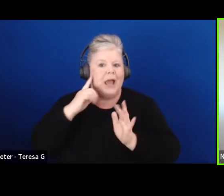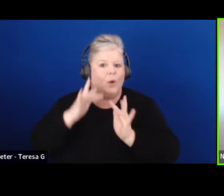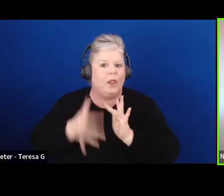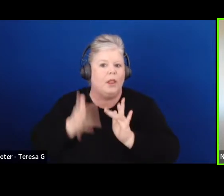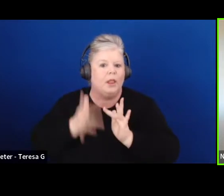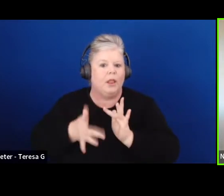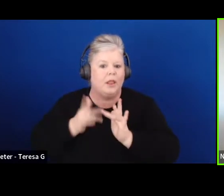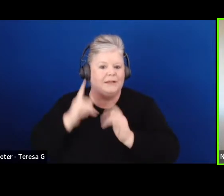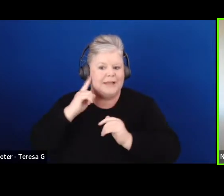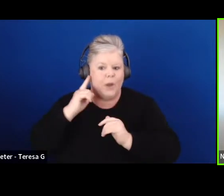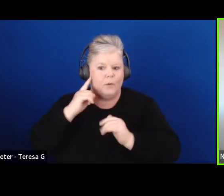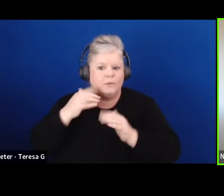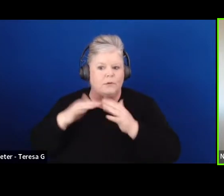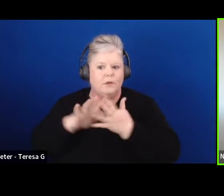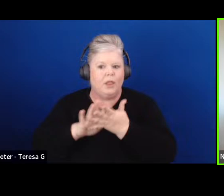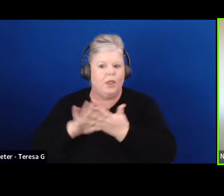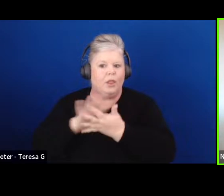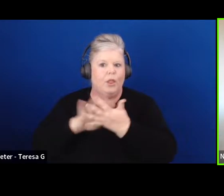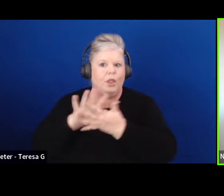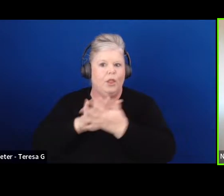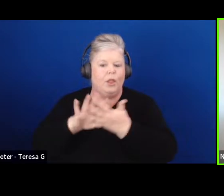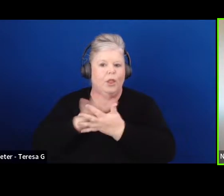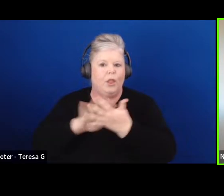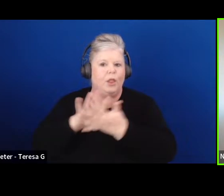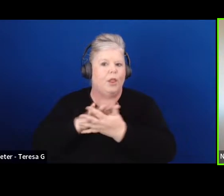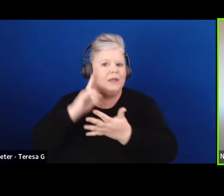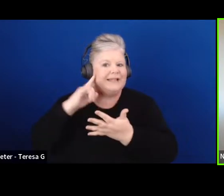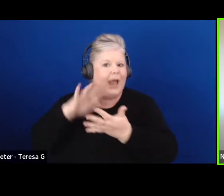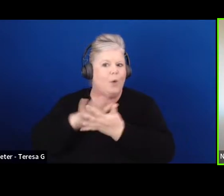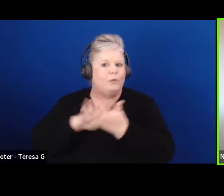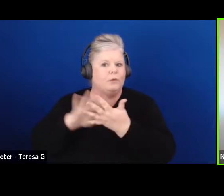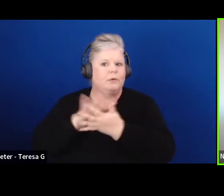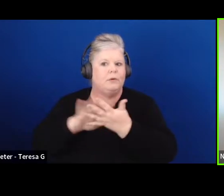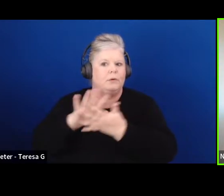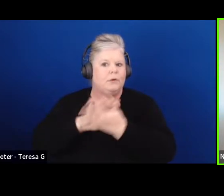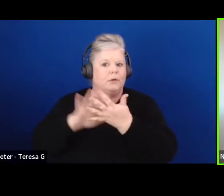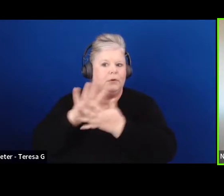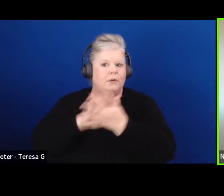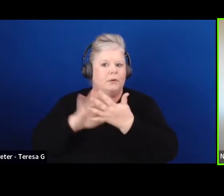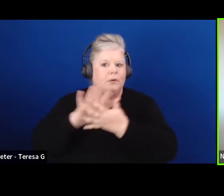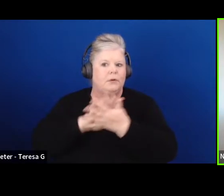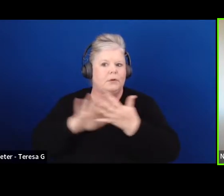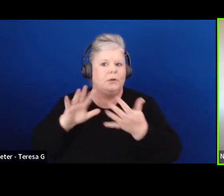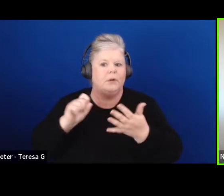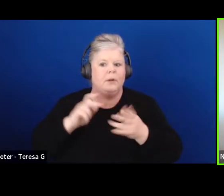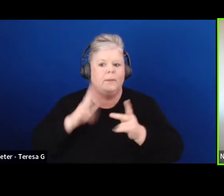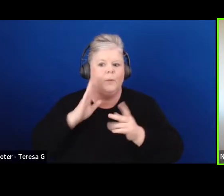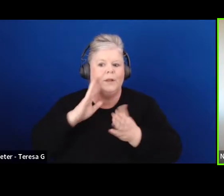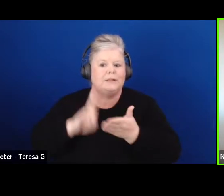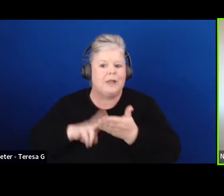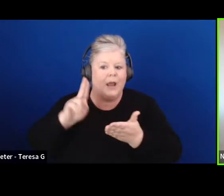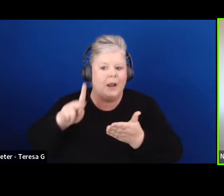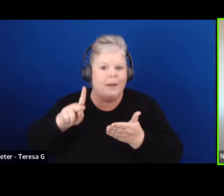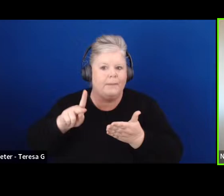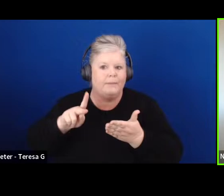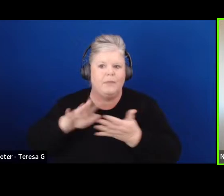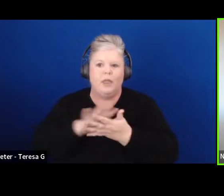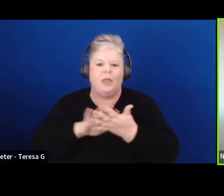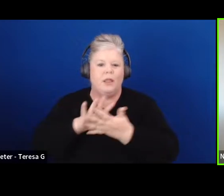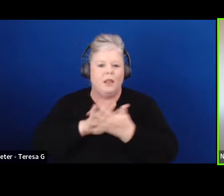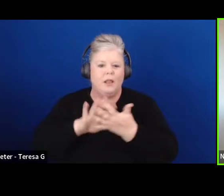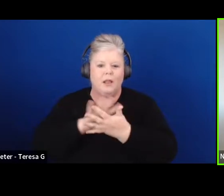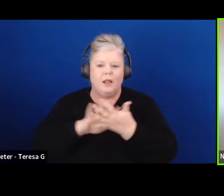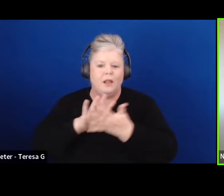focused on bringing smoke alarms at no cost to individuals who sign up who are deaf or hard of hearing or